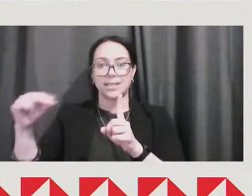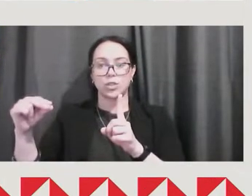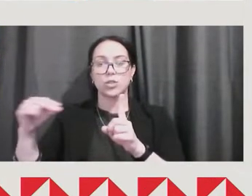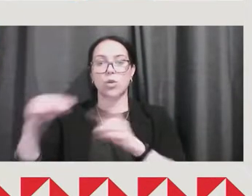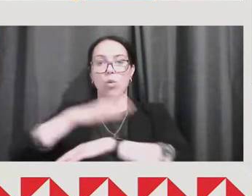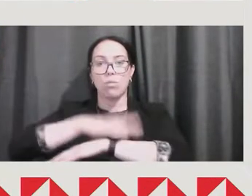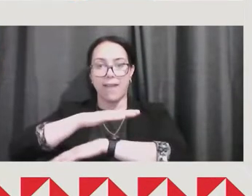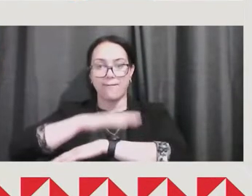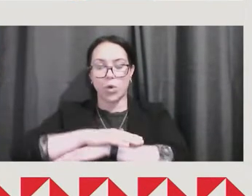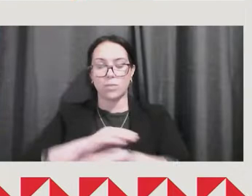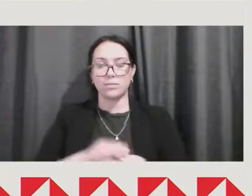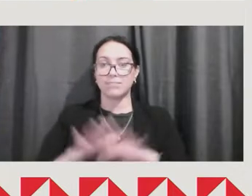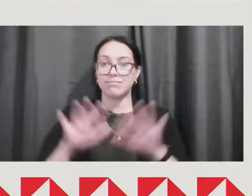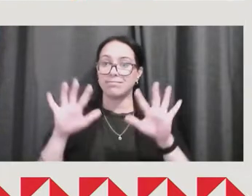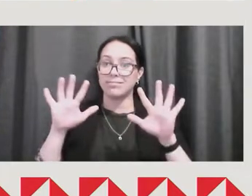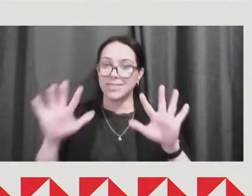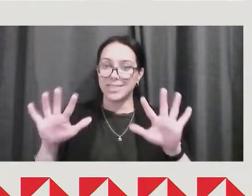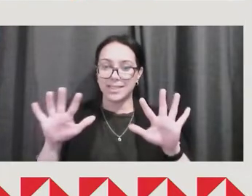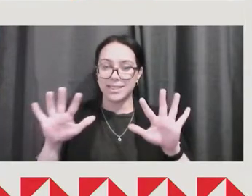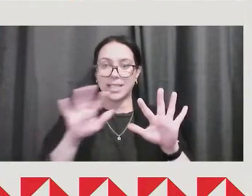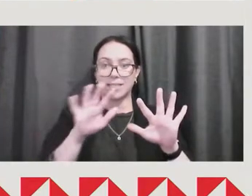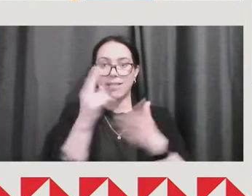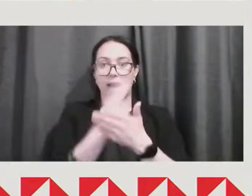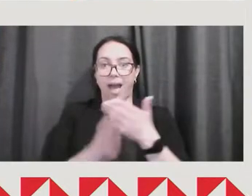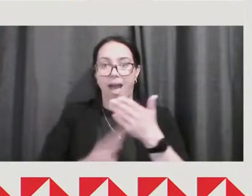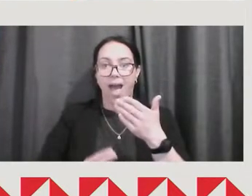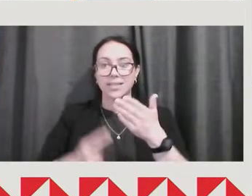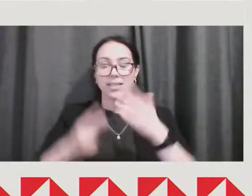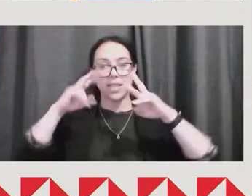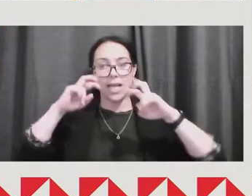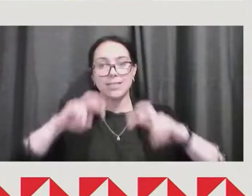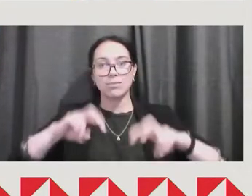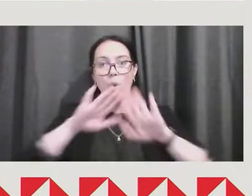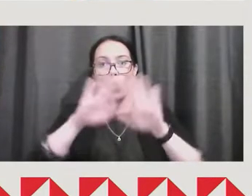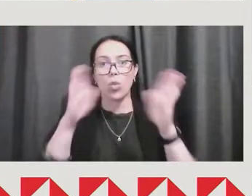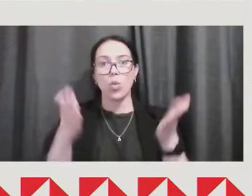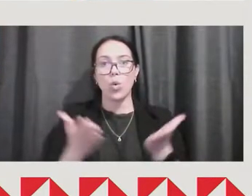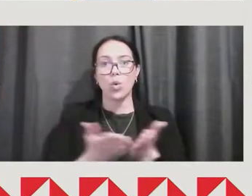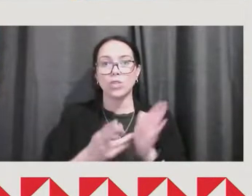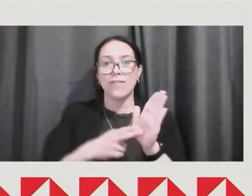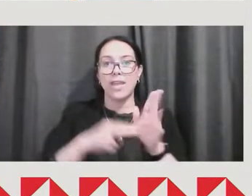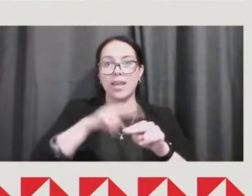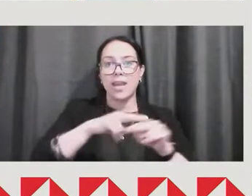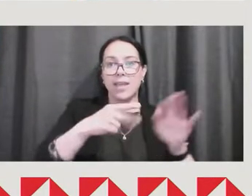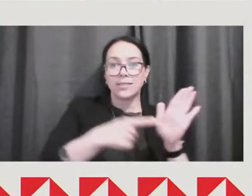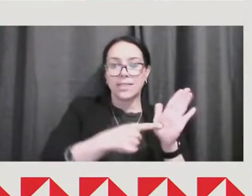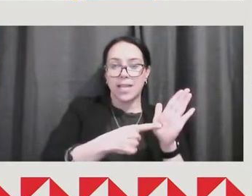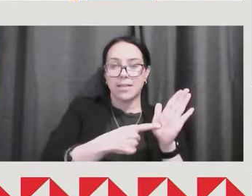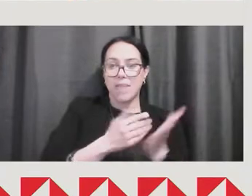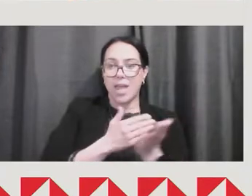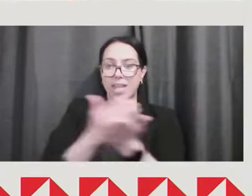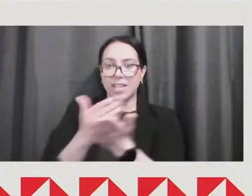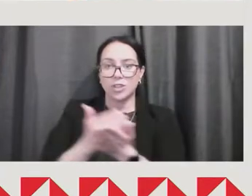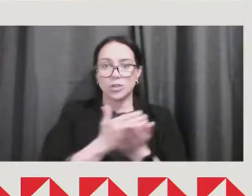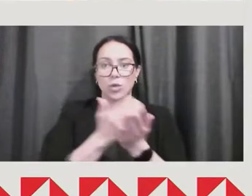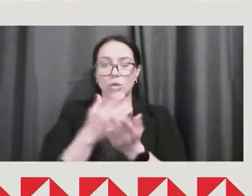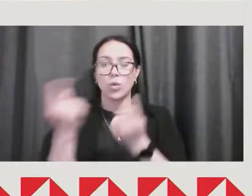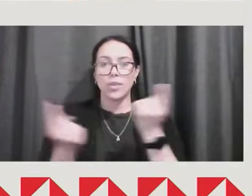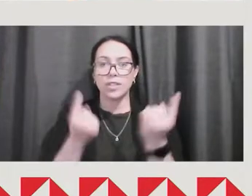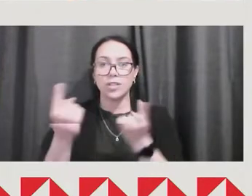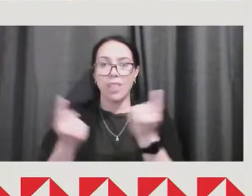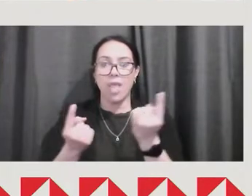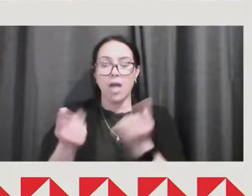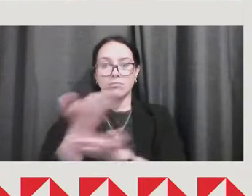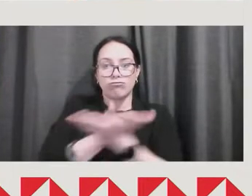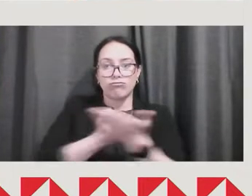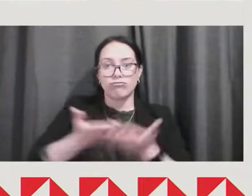evaluated the world of nfts and developed the digital practice they also shared what they learned along the way through telenor and communicating to